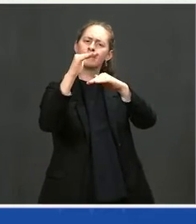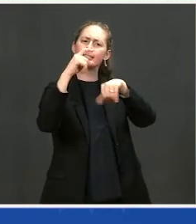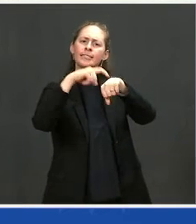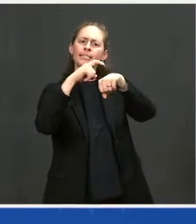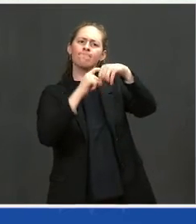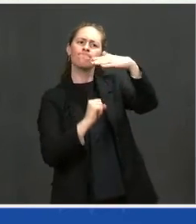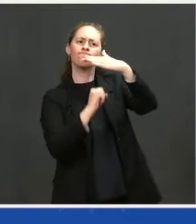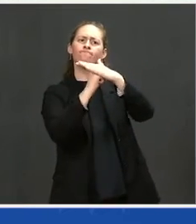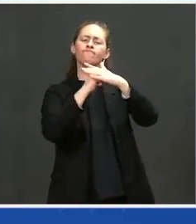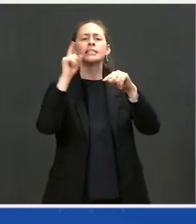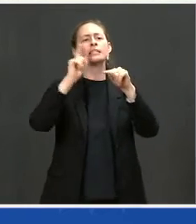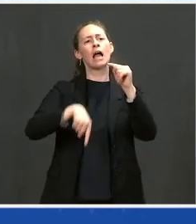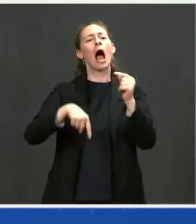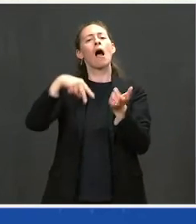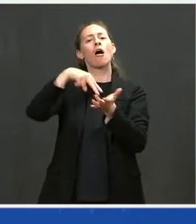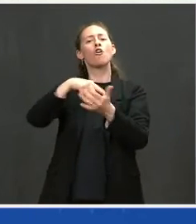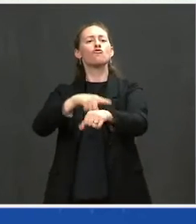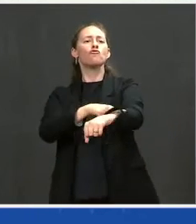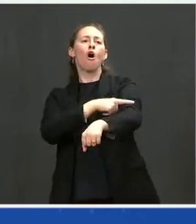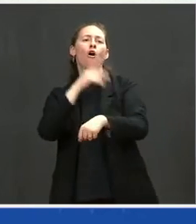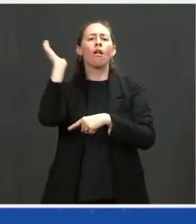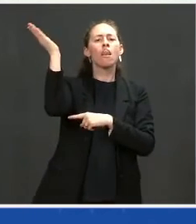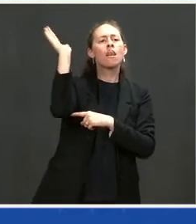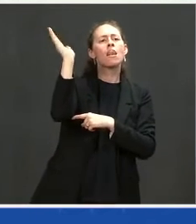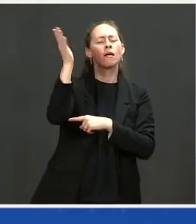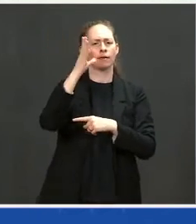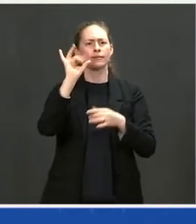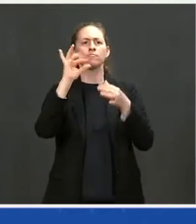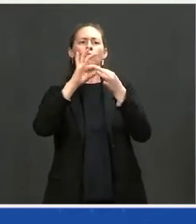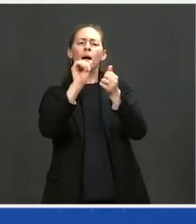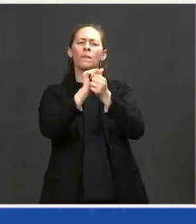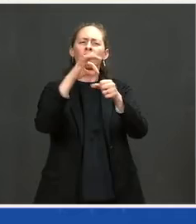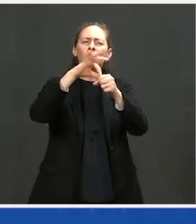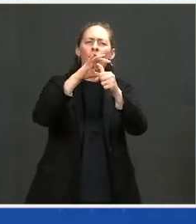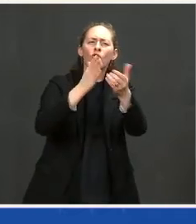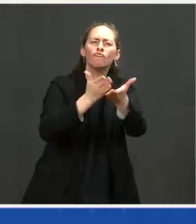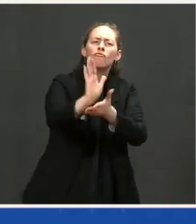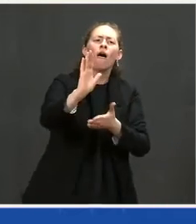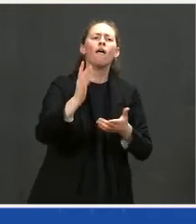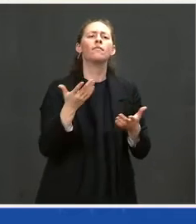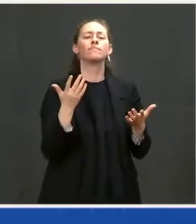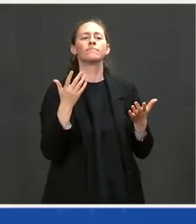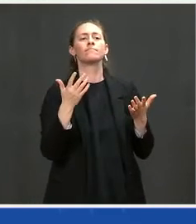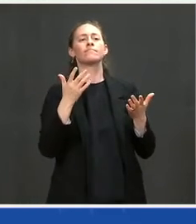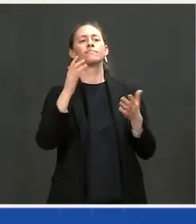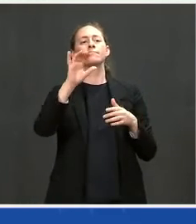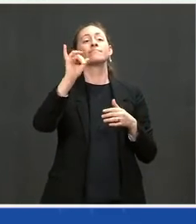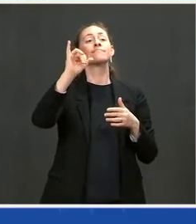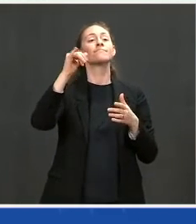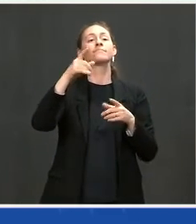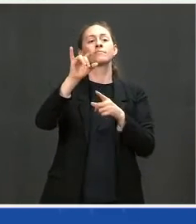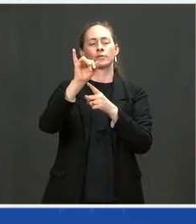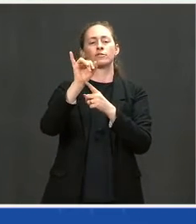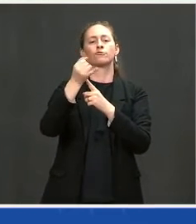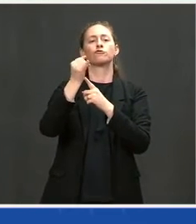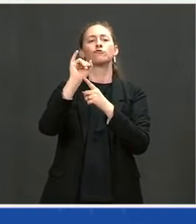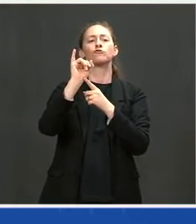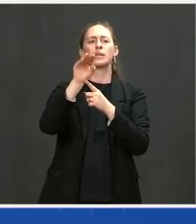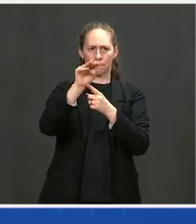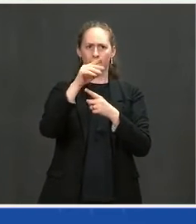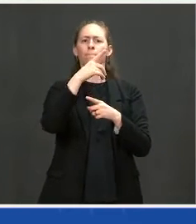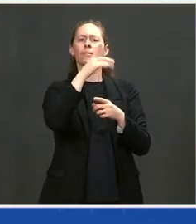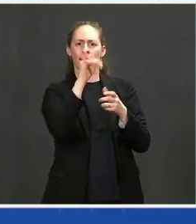Jim Clyburn, someone, of course, who you know very well, has backed the idea of a filibuster rule when it comes to civil rights and voting